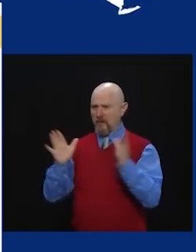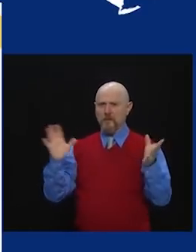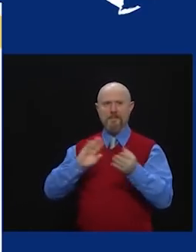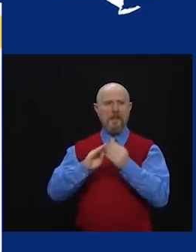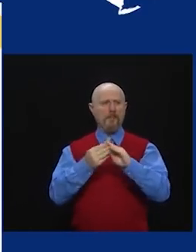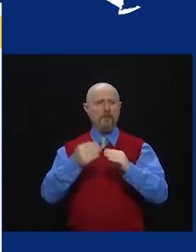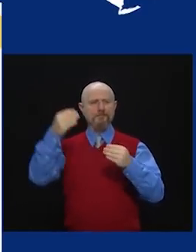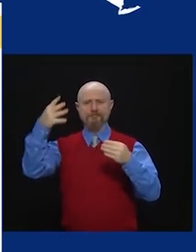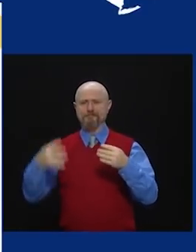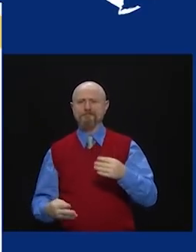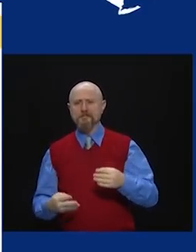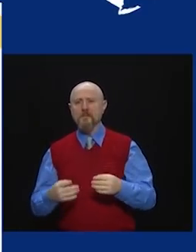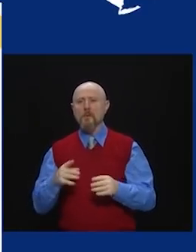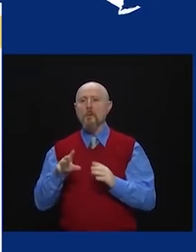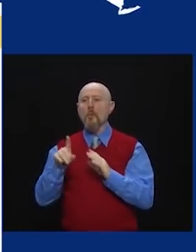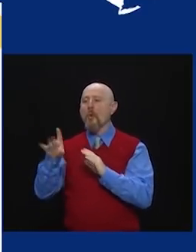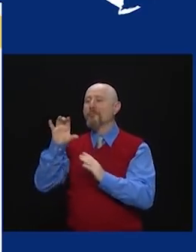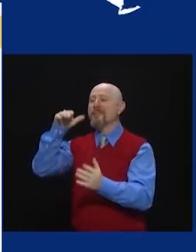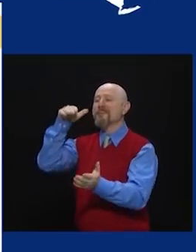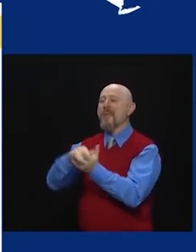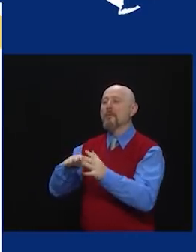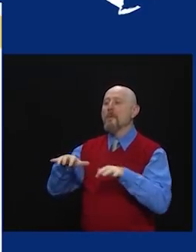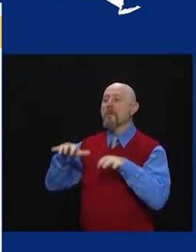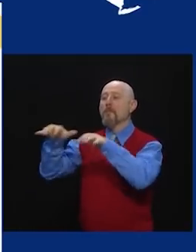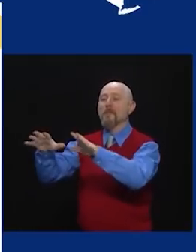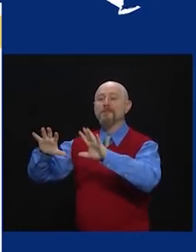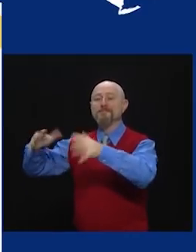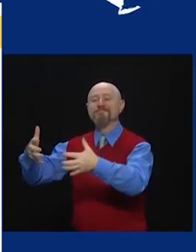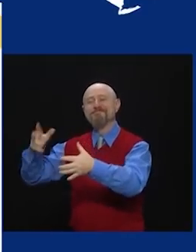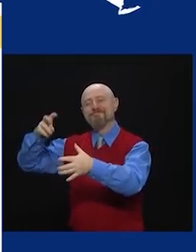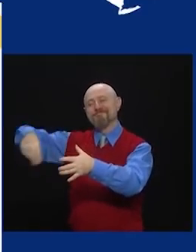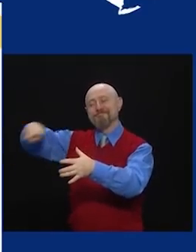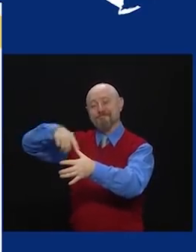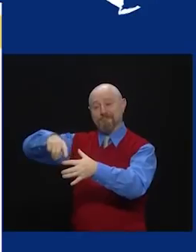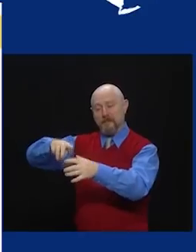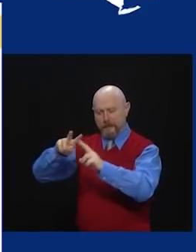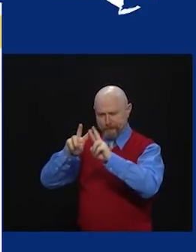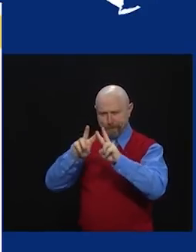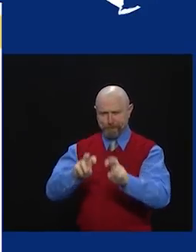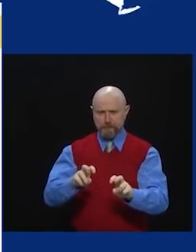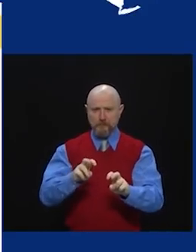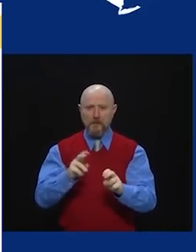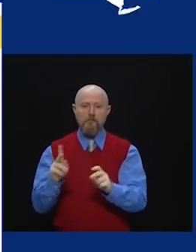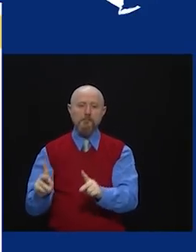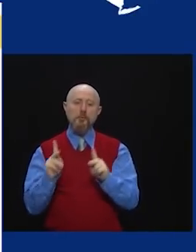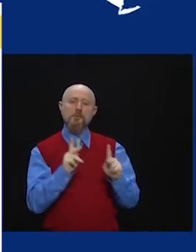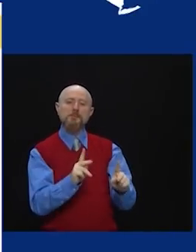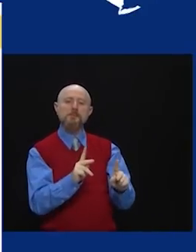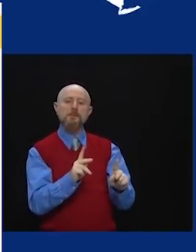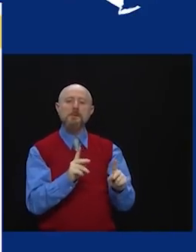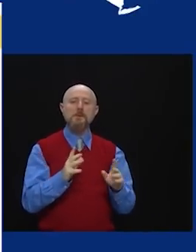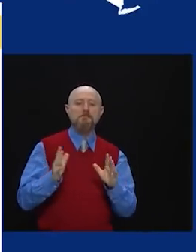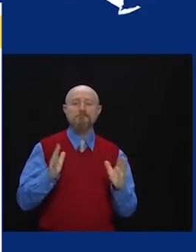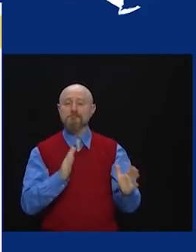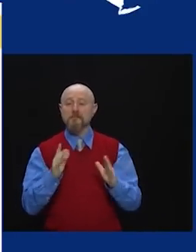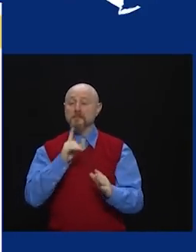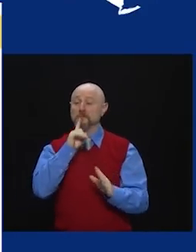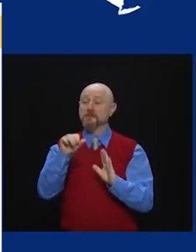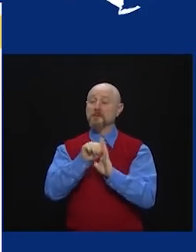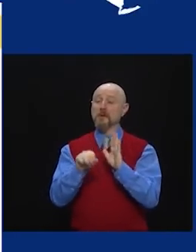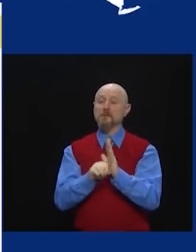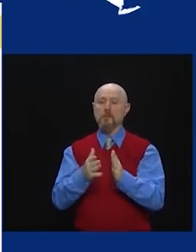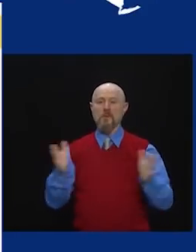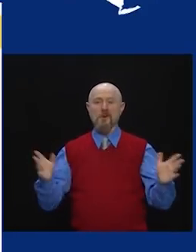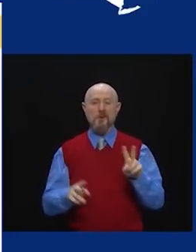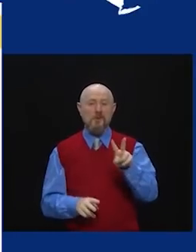is really the best way to analyze what is the true picture of what's going on. Statewide, it's 271